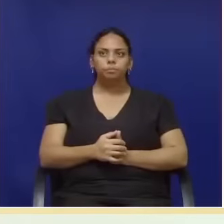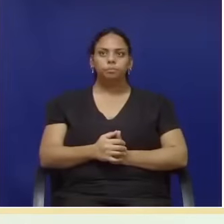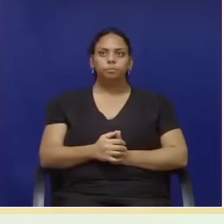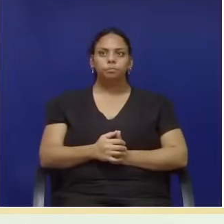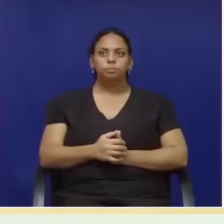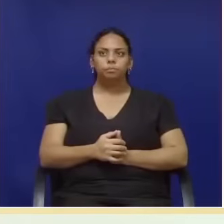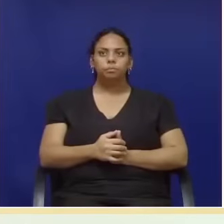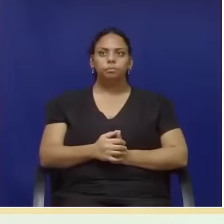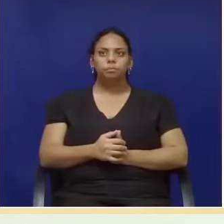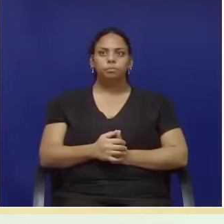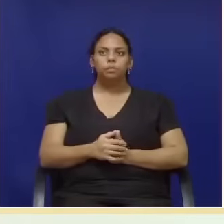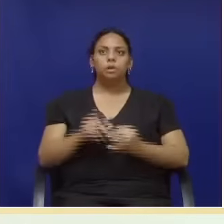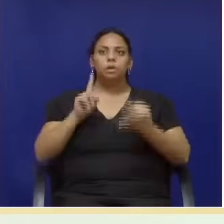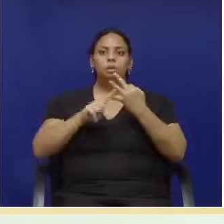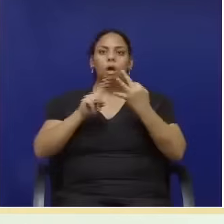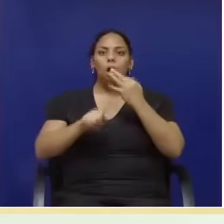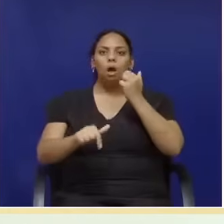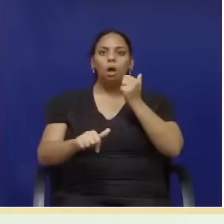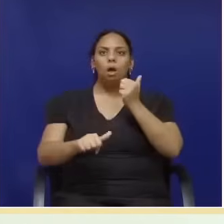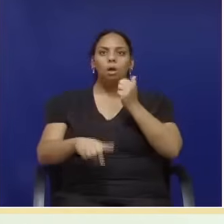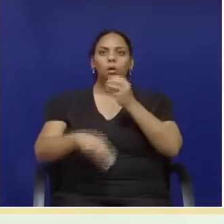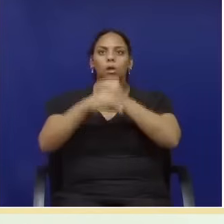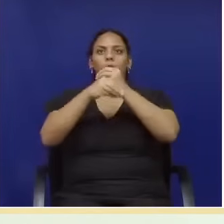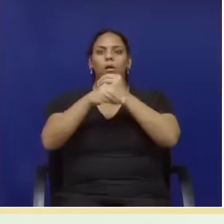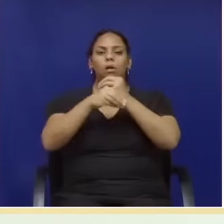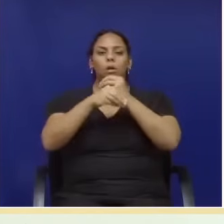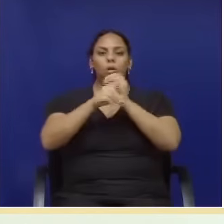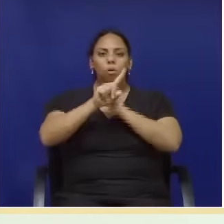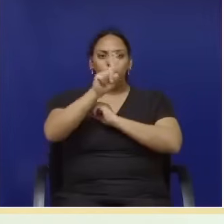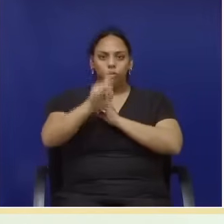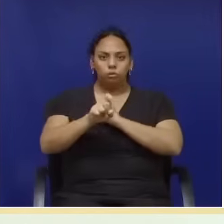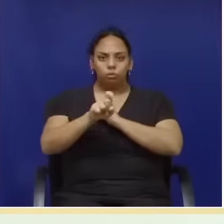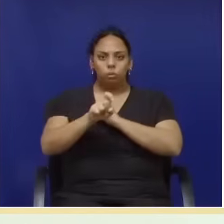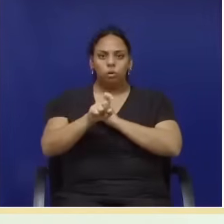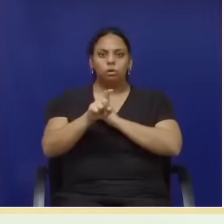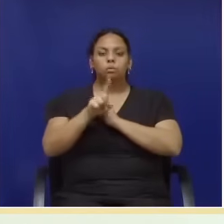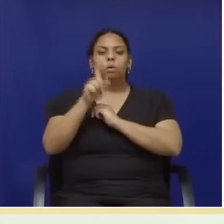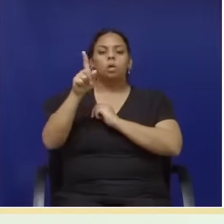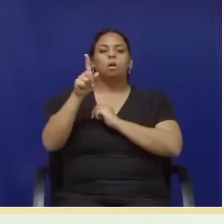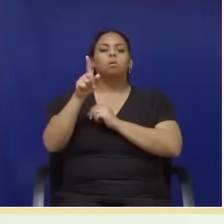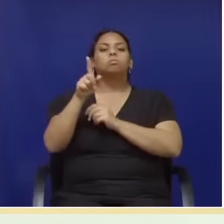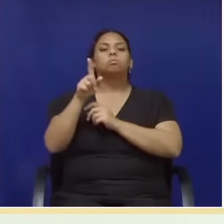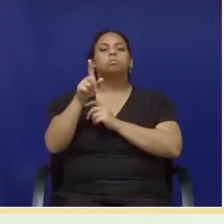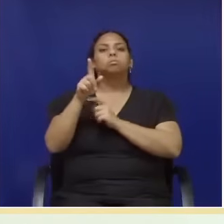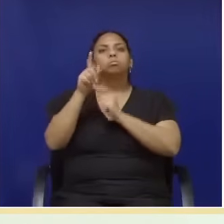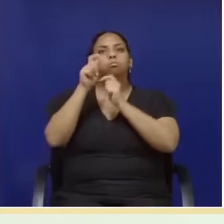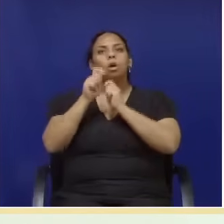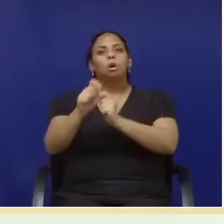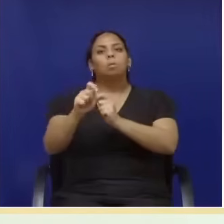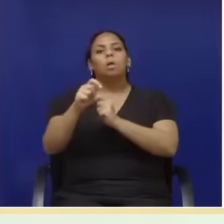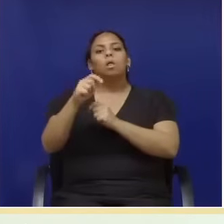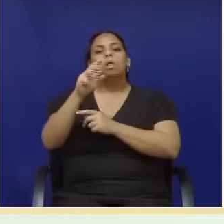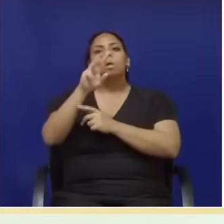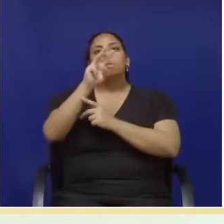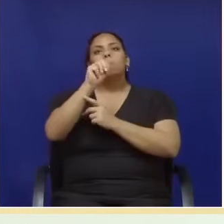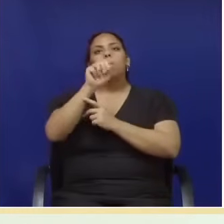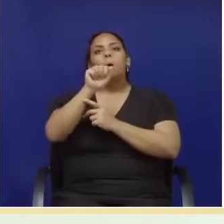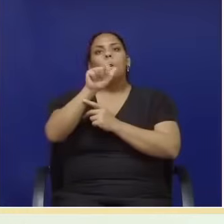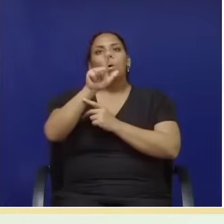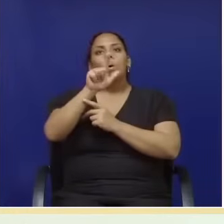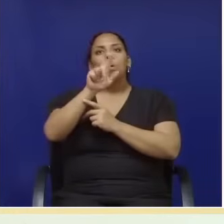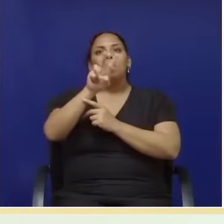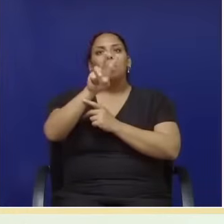First supplementary question will be taken by the Honourable Muela on behalf of the